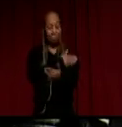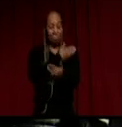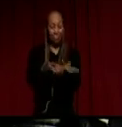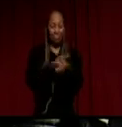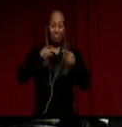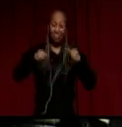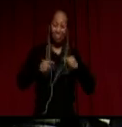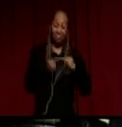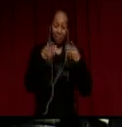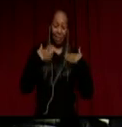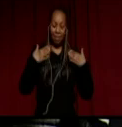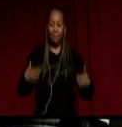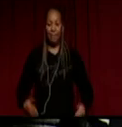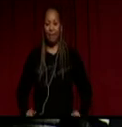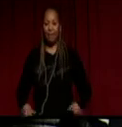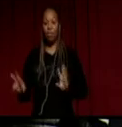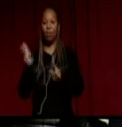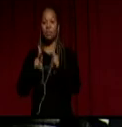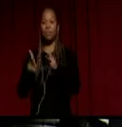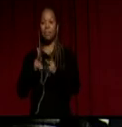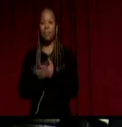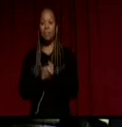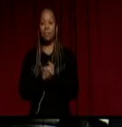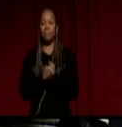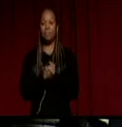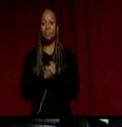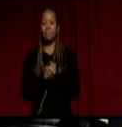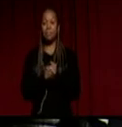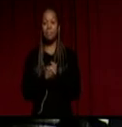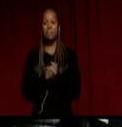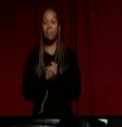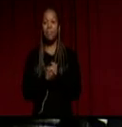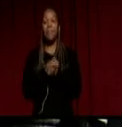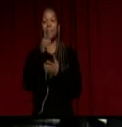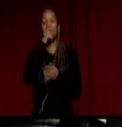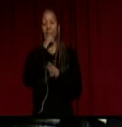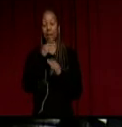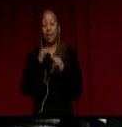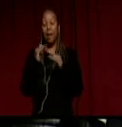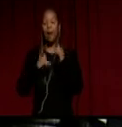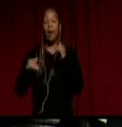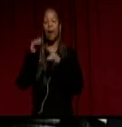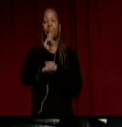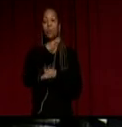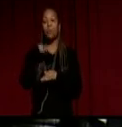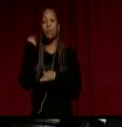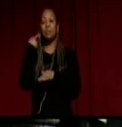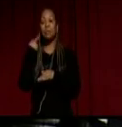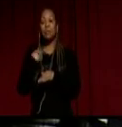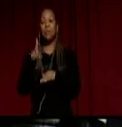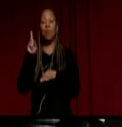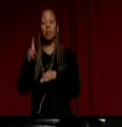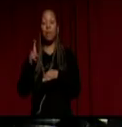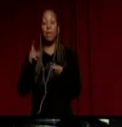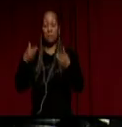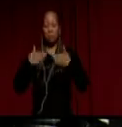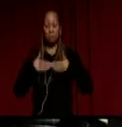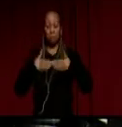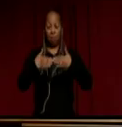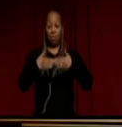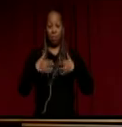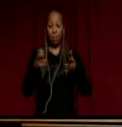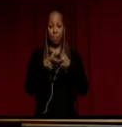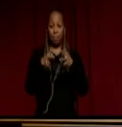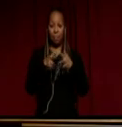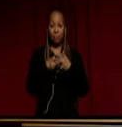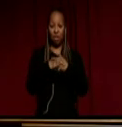body. Those are the people that are at higher risk for actually going to need a ventilator. So if you walk